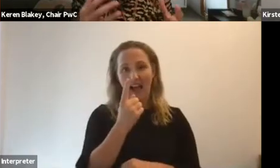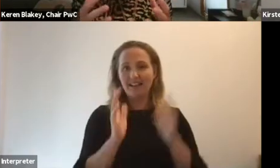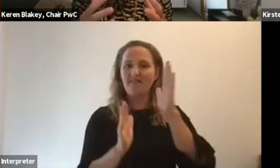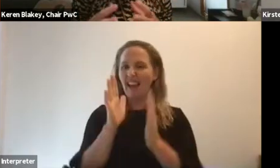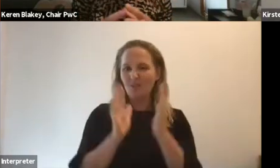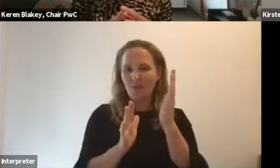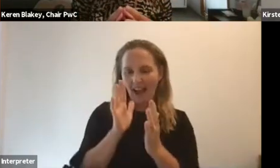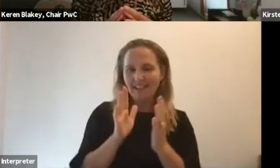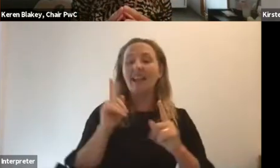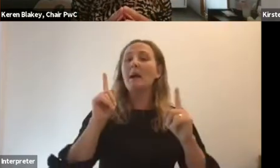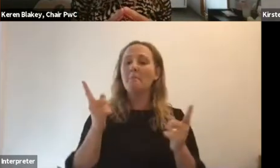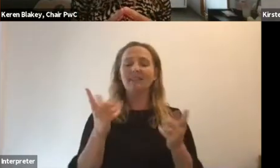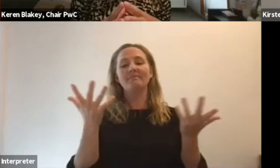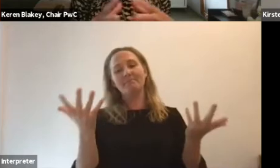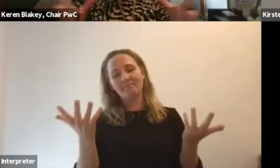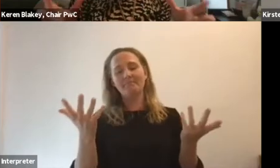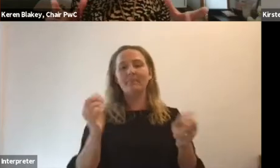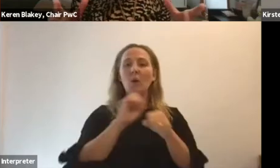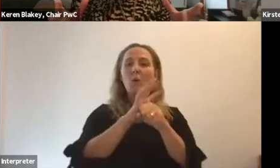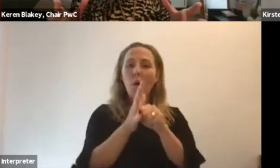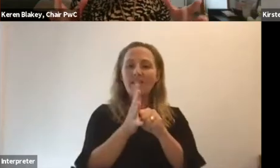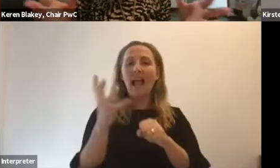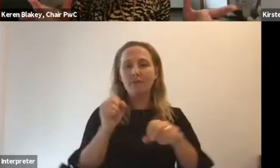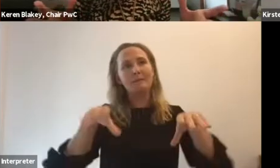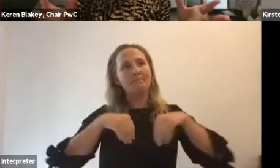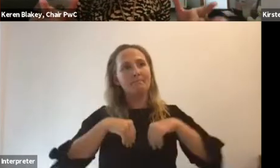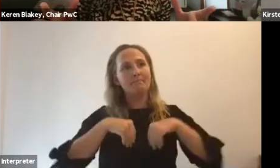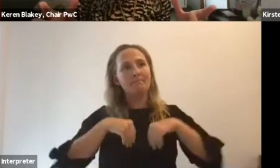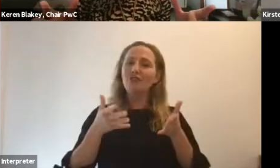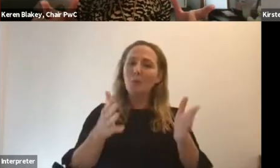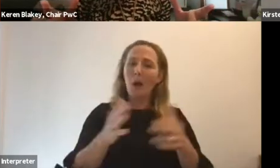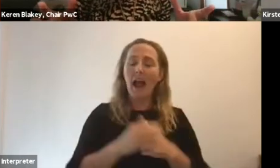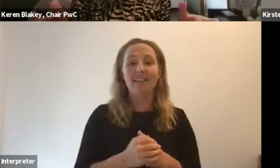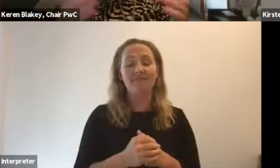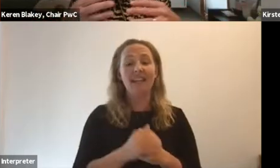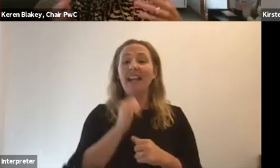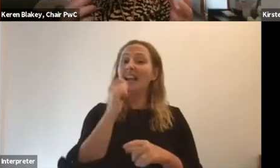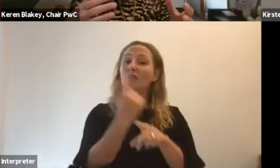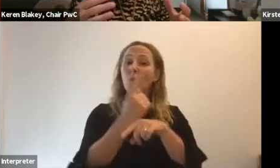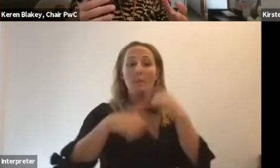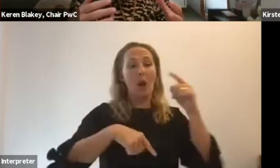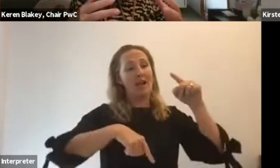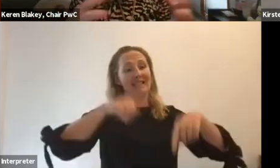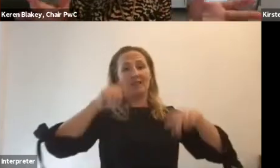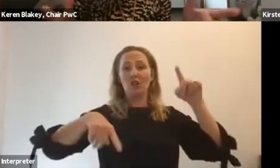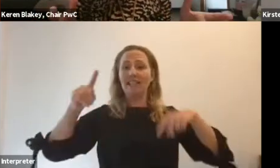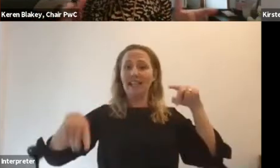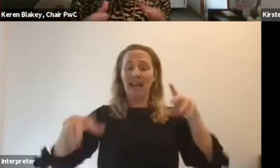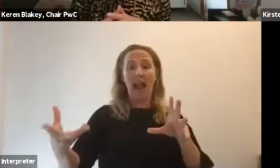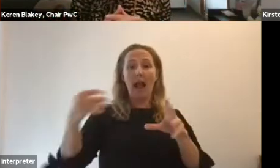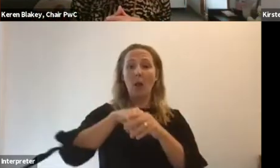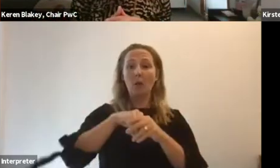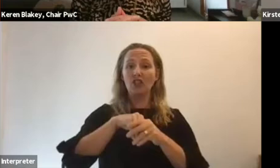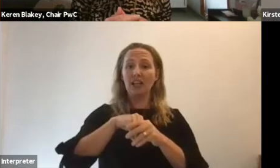getting used to working differently. And I suppose when you think about diversity and inclusion, actually these virtual events are inviting